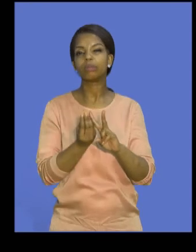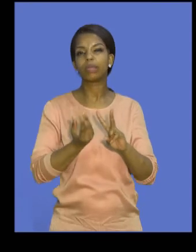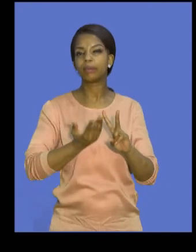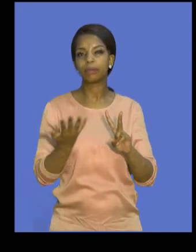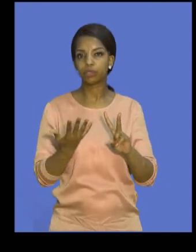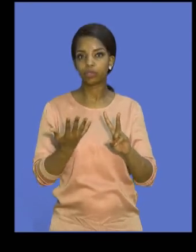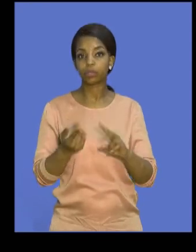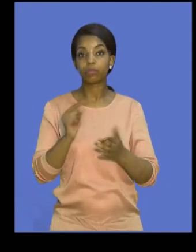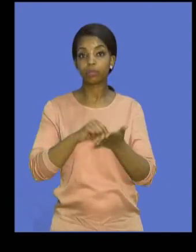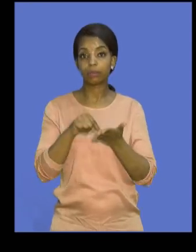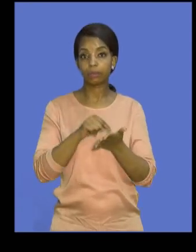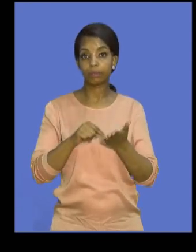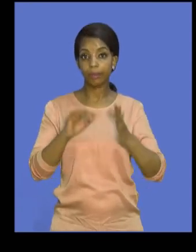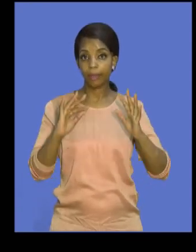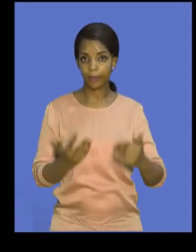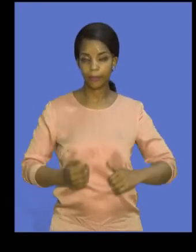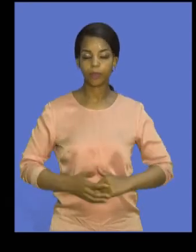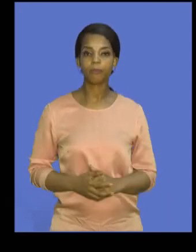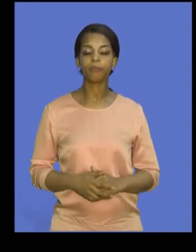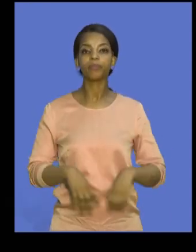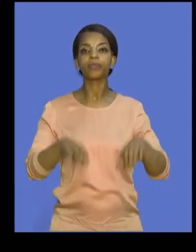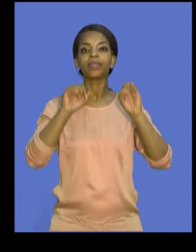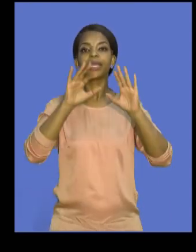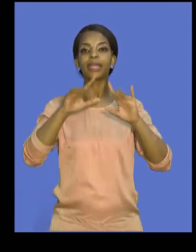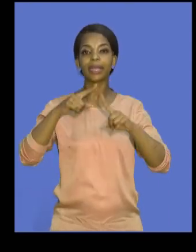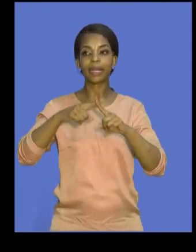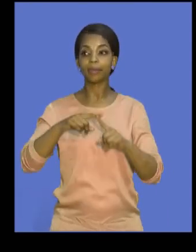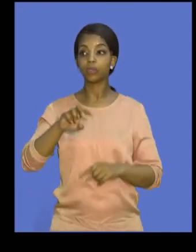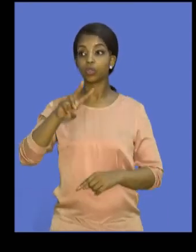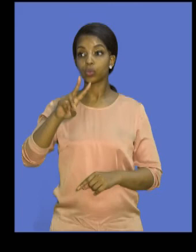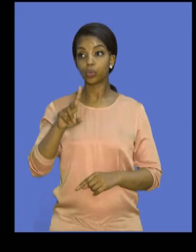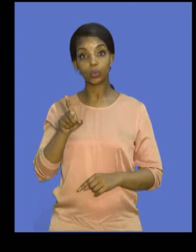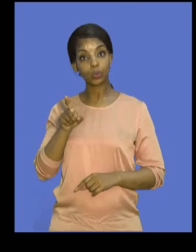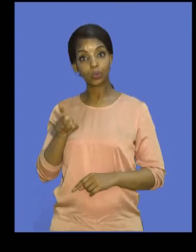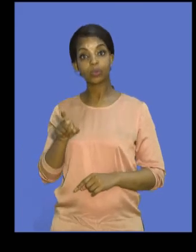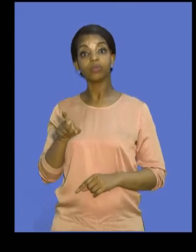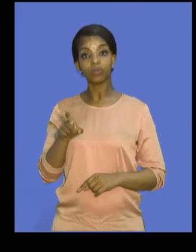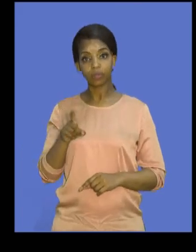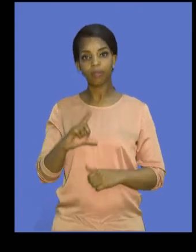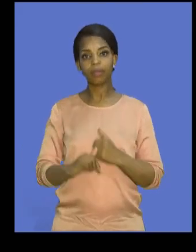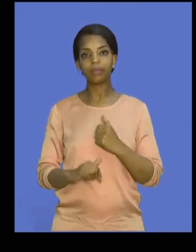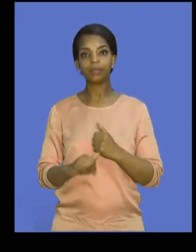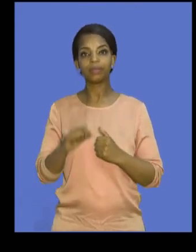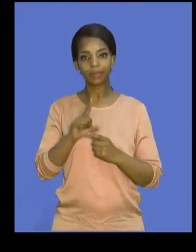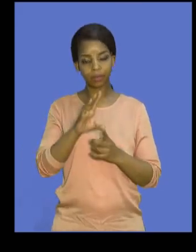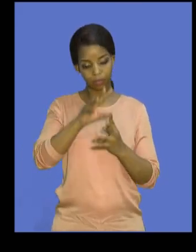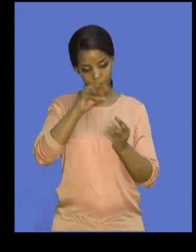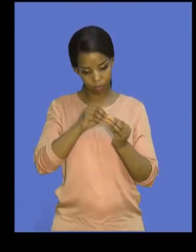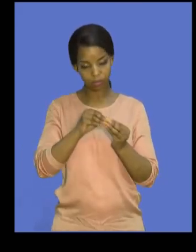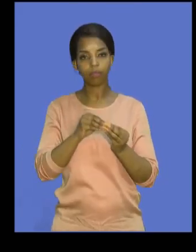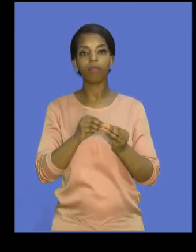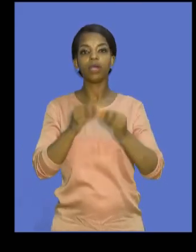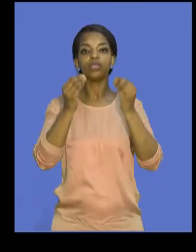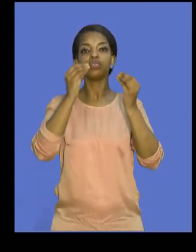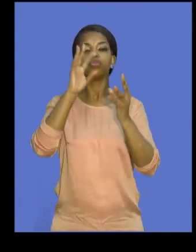10 times the 2 there, and then plus that. So that will give me what was the total on month 2, and